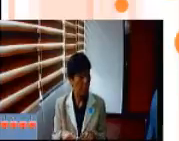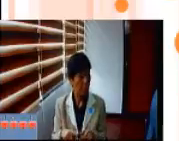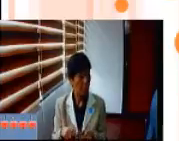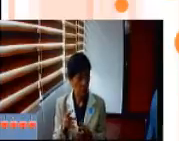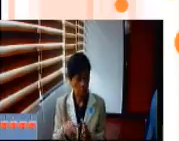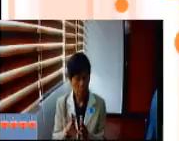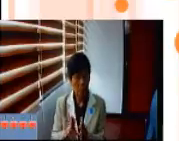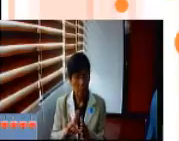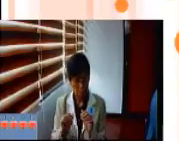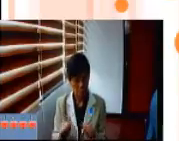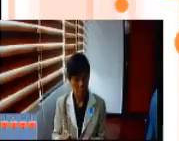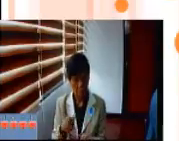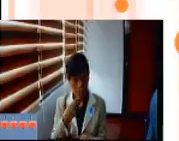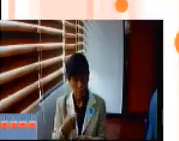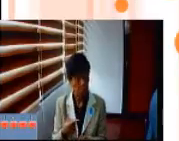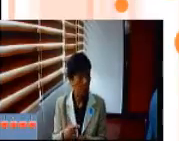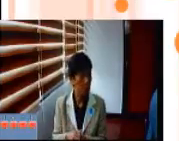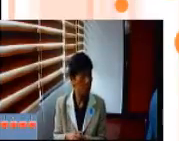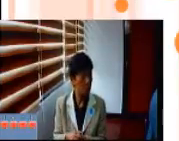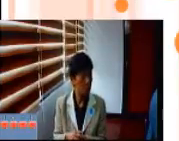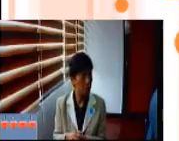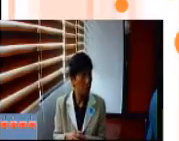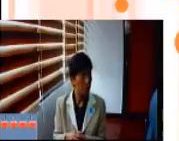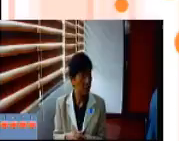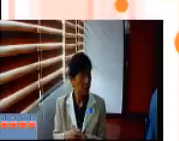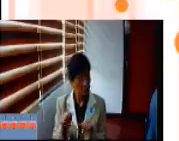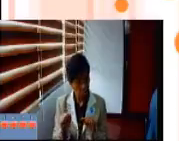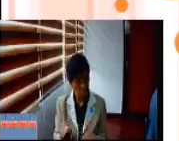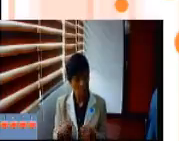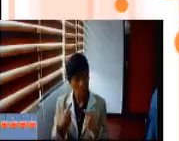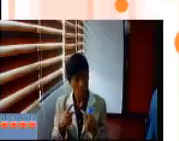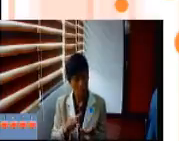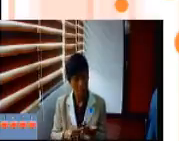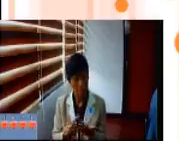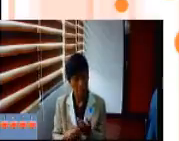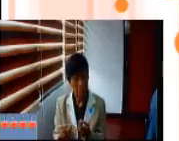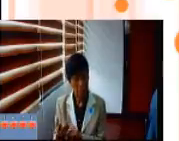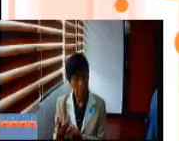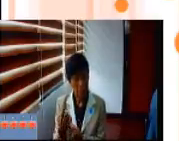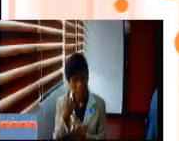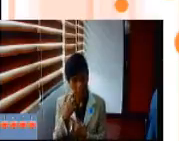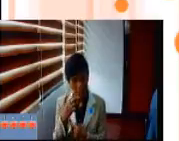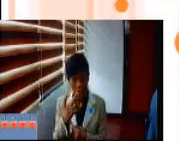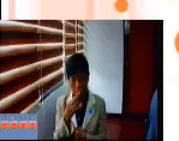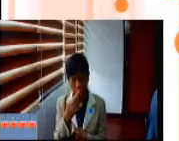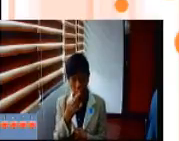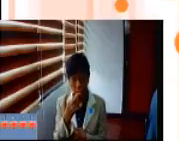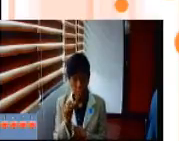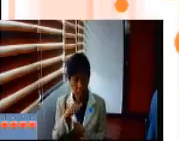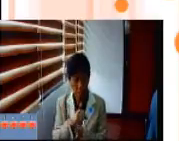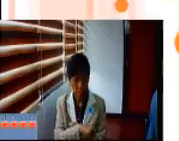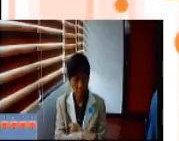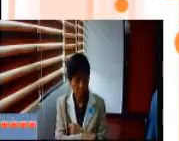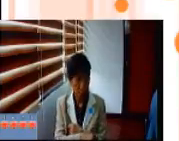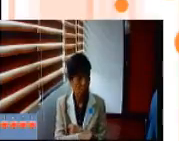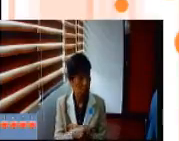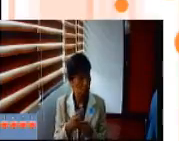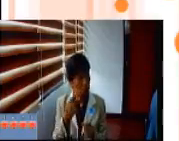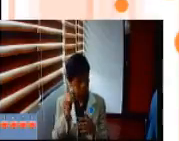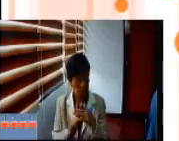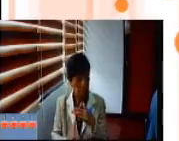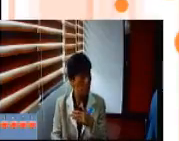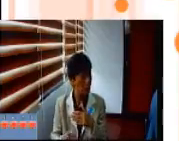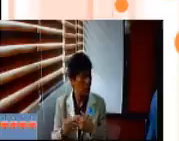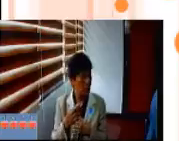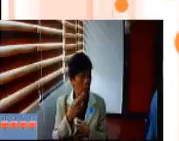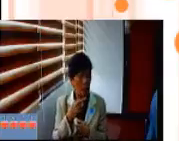that sa mga plankton, napag-usapan po kanina yung red tide, it has been predicted that red tide occurrences will